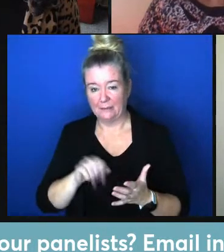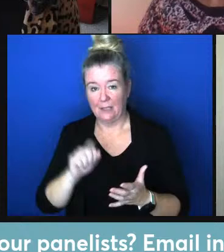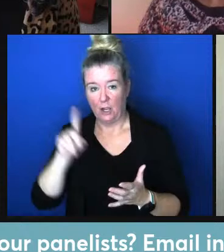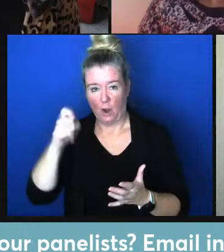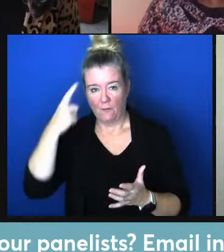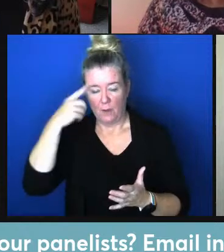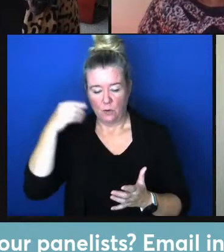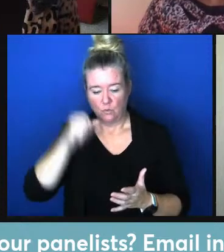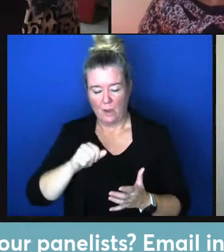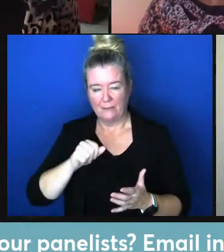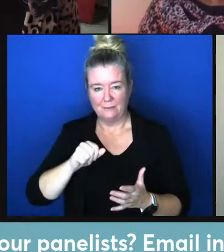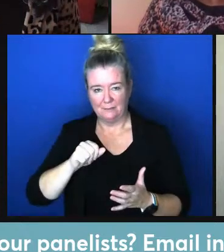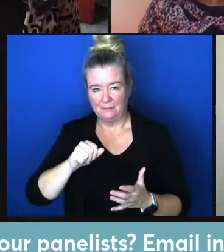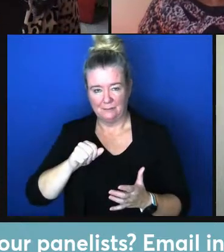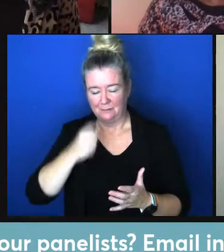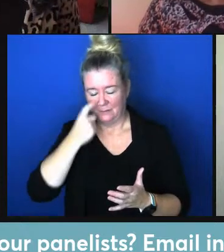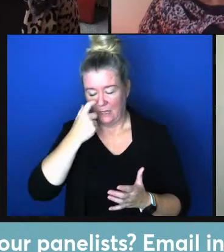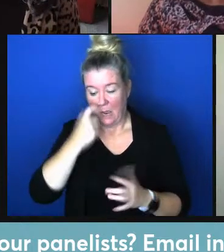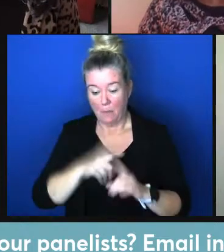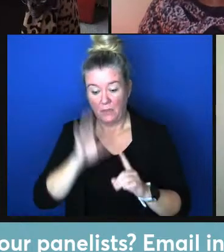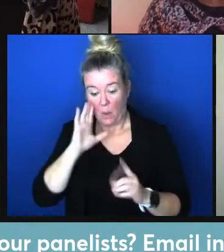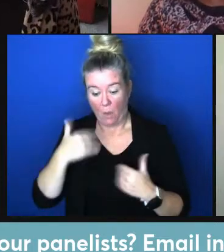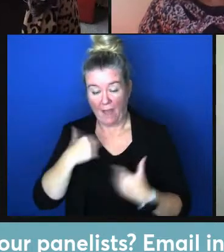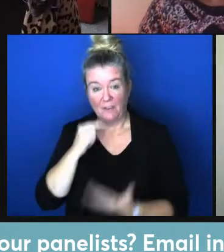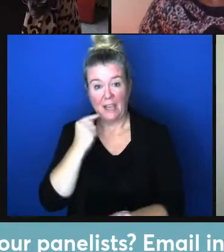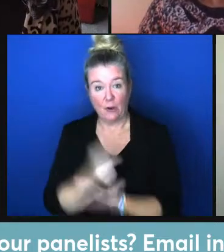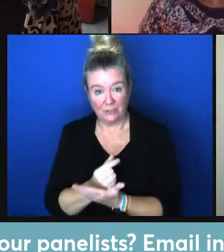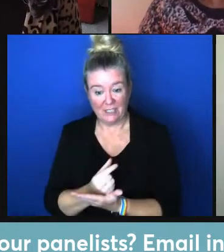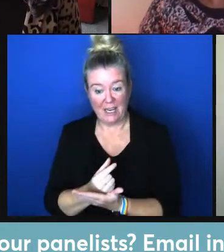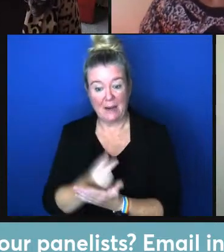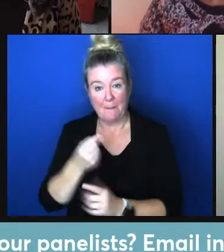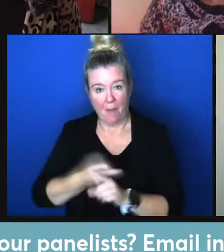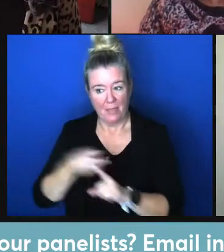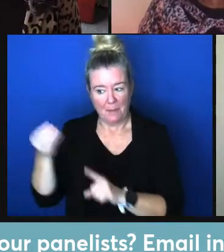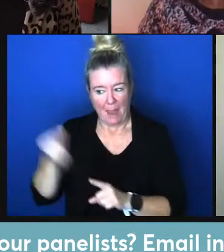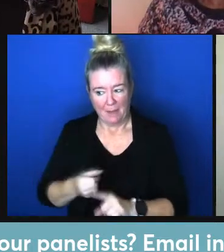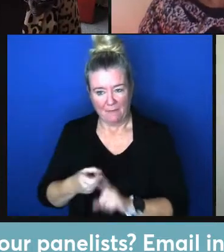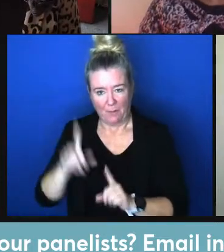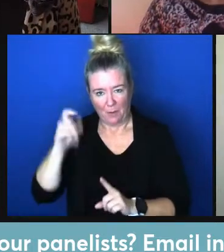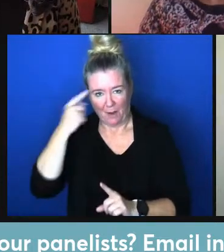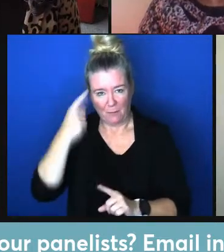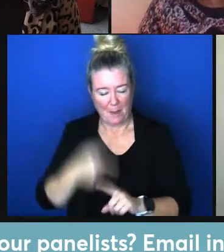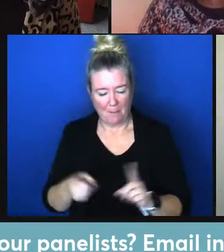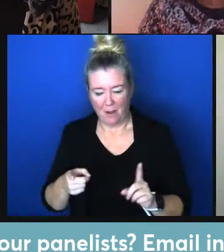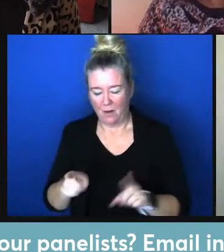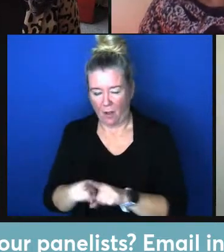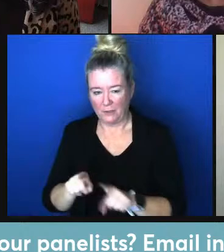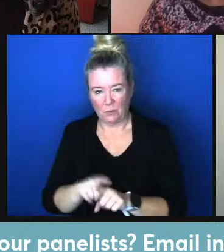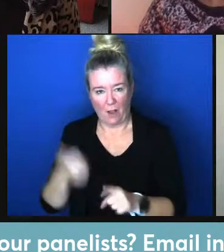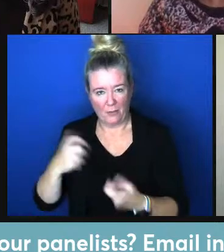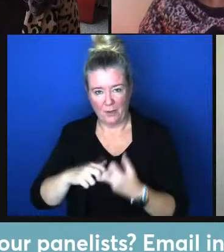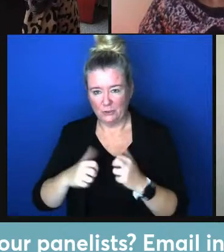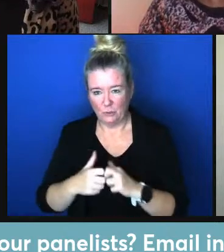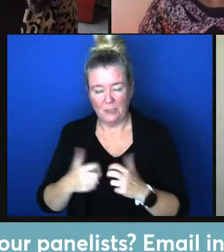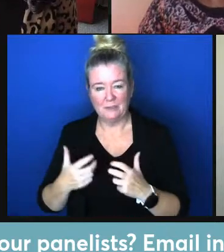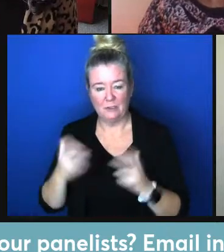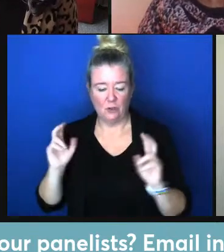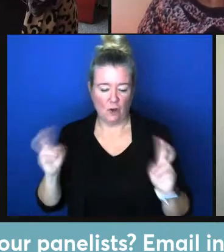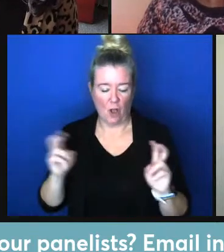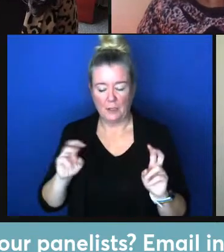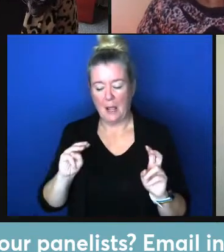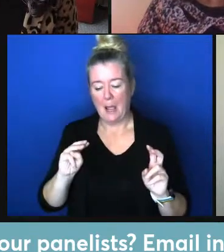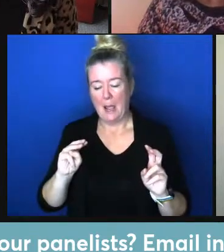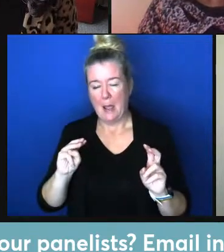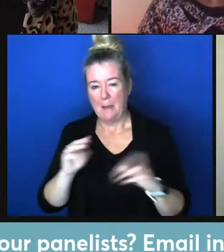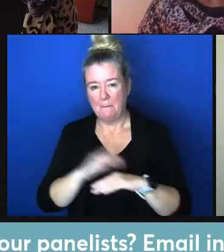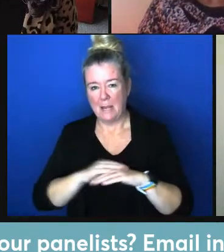tape, despite getting a guaranteed monthly subsidy payment. And then also landlords use so-called minimum